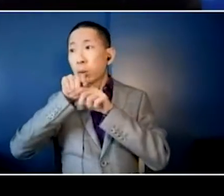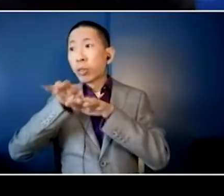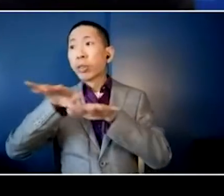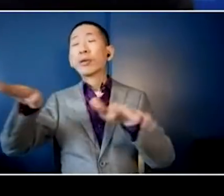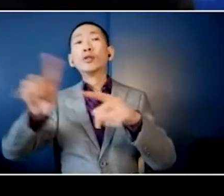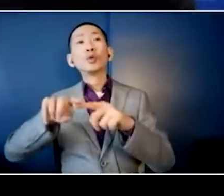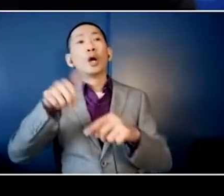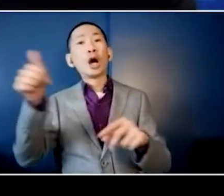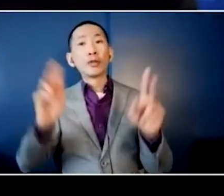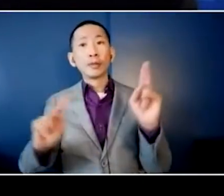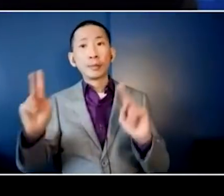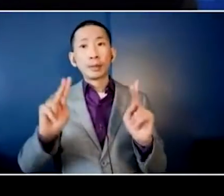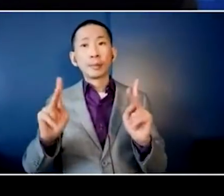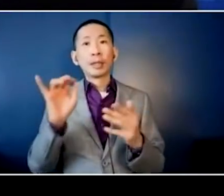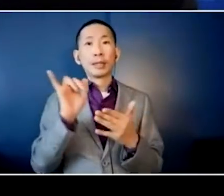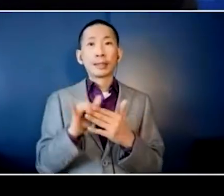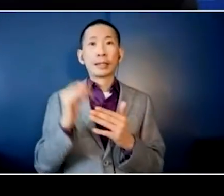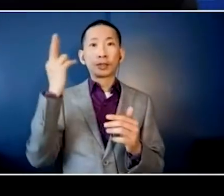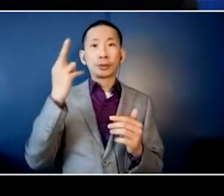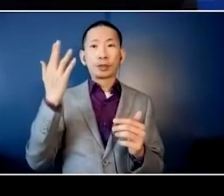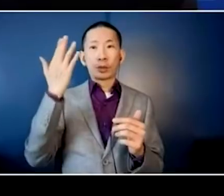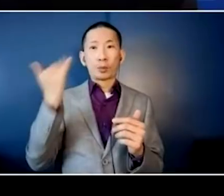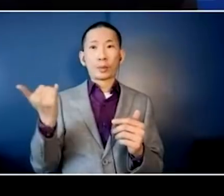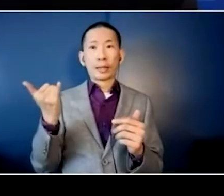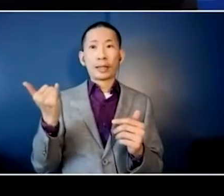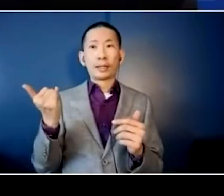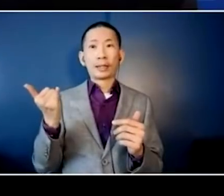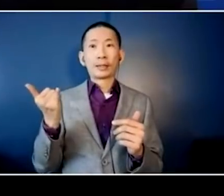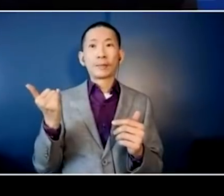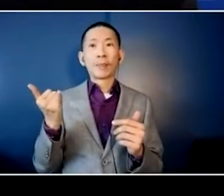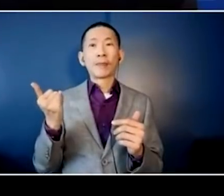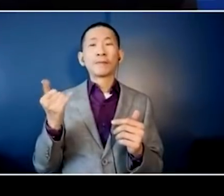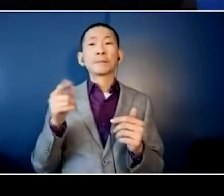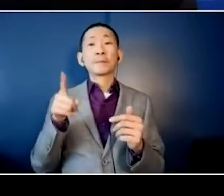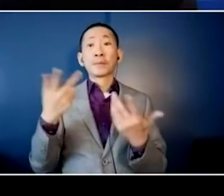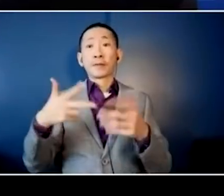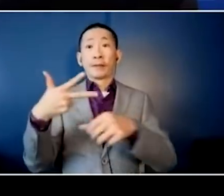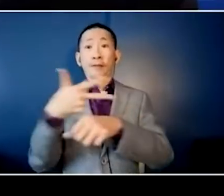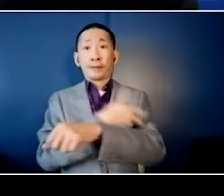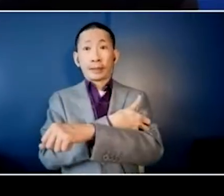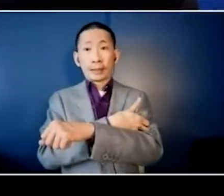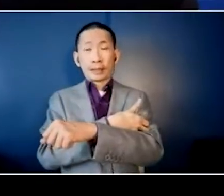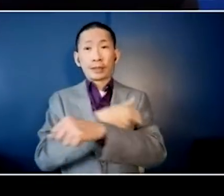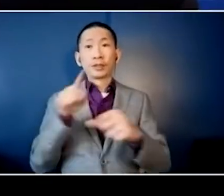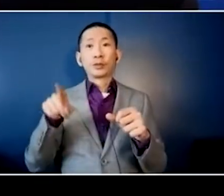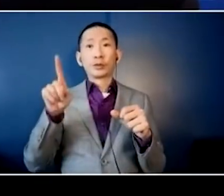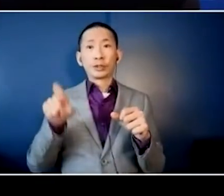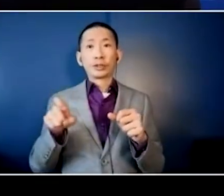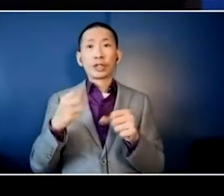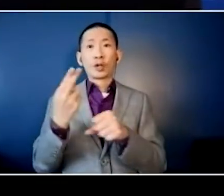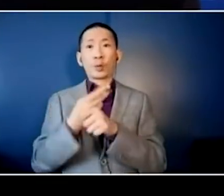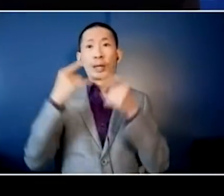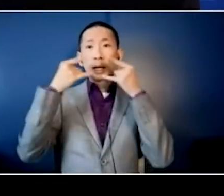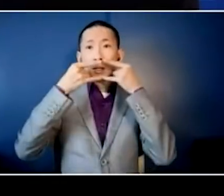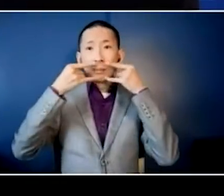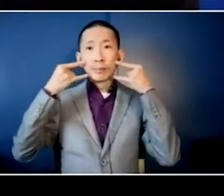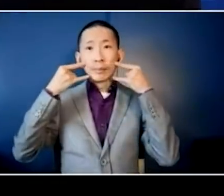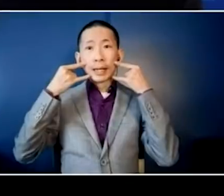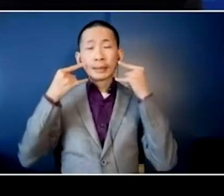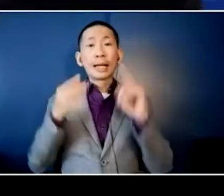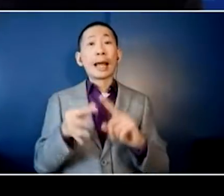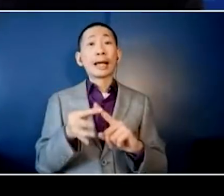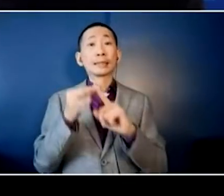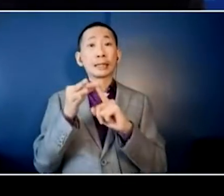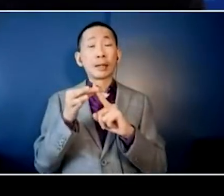else. And that's the reason why we say that even though you've been vaccinated, you should wear a mask, except